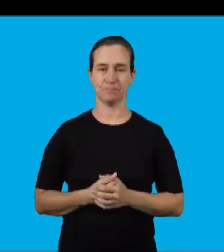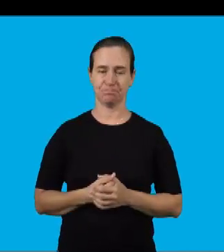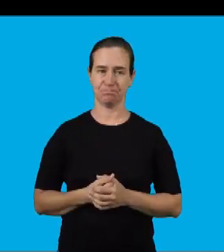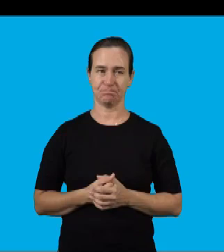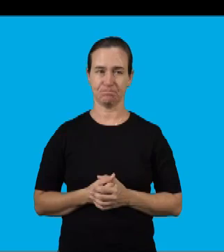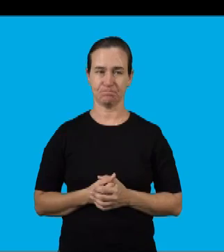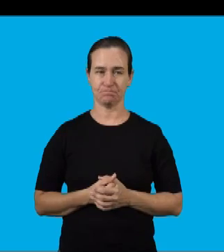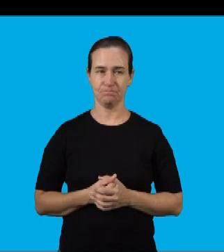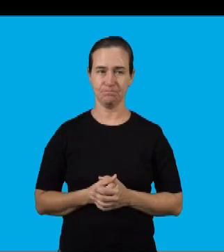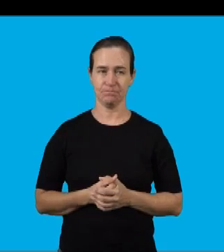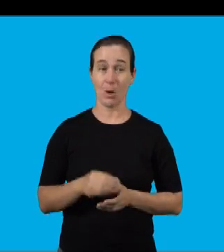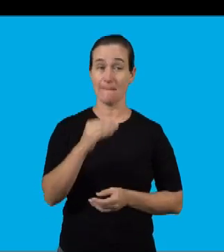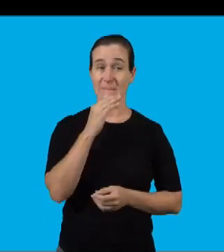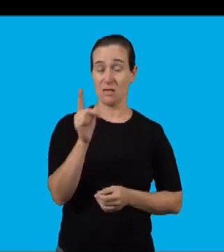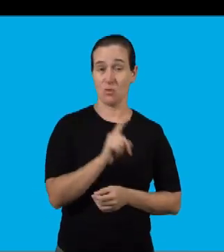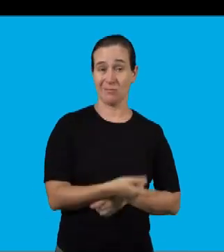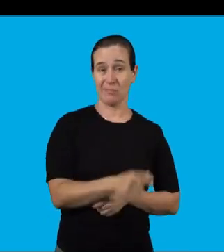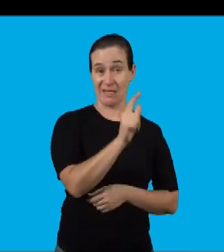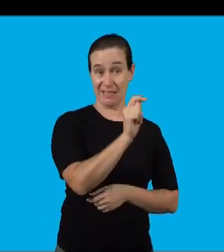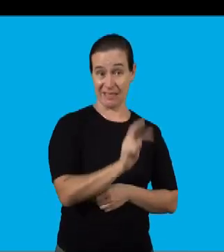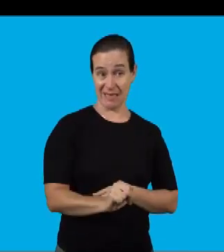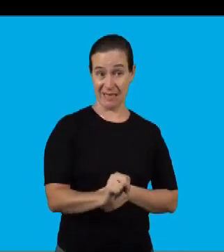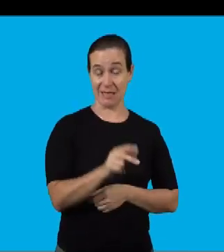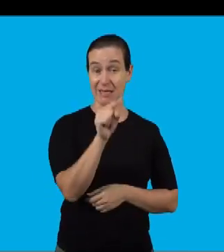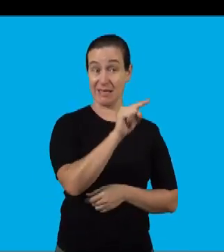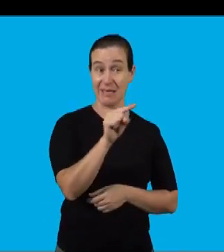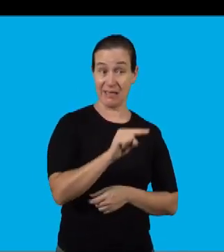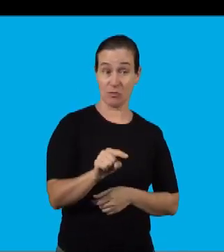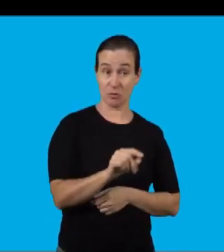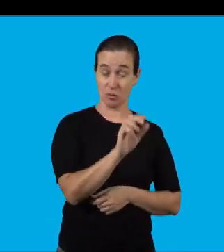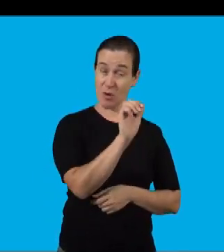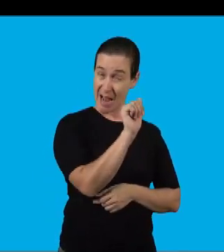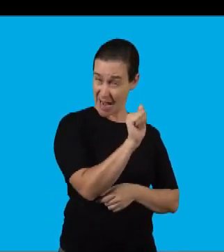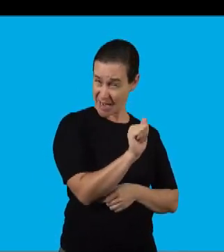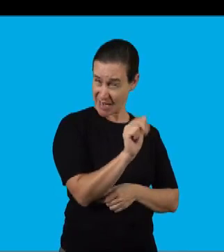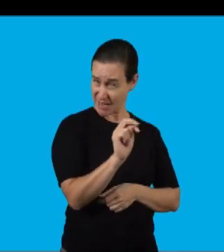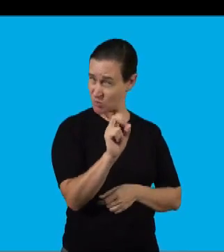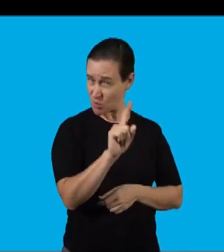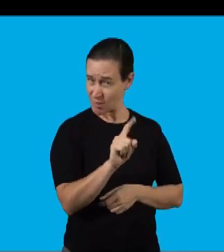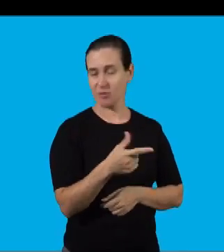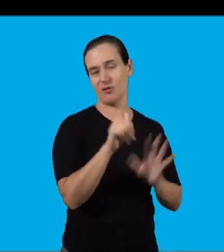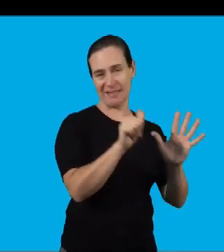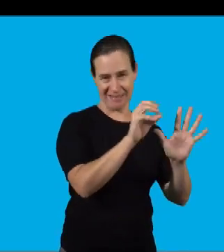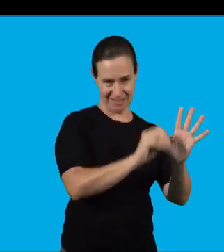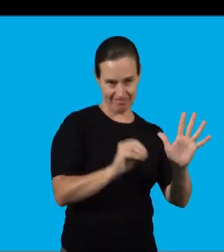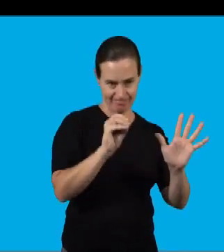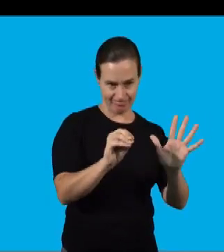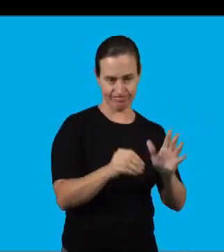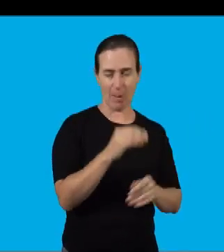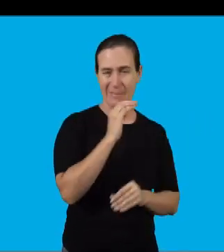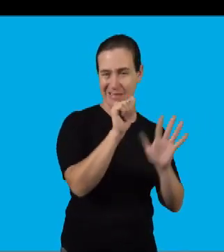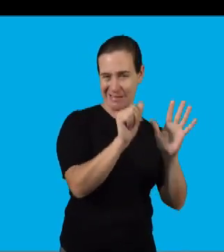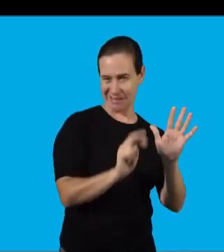means that our Tn is equals to an squared, and our a is 6, plus